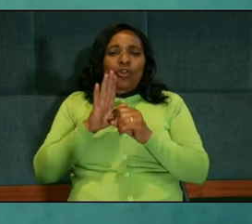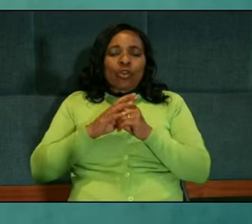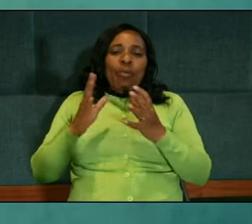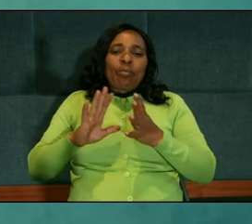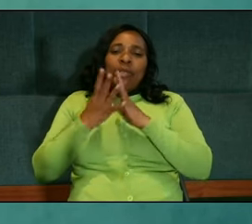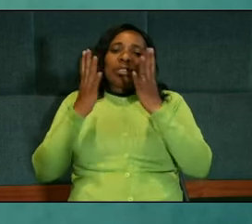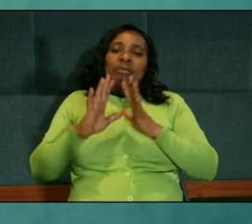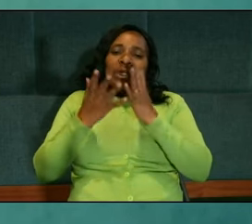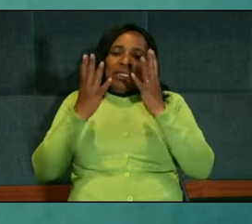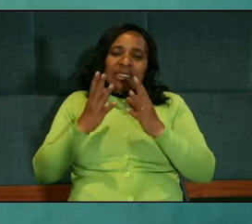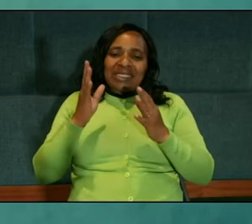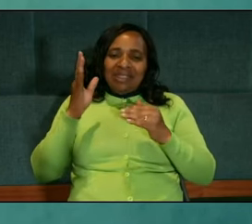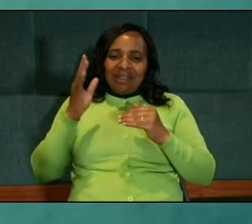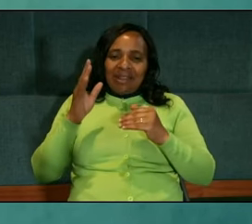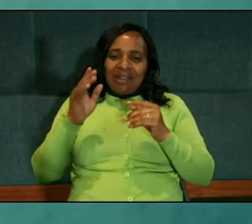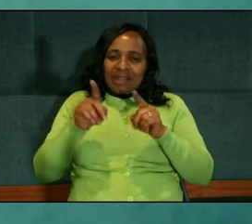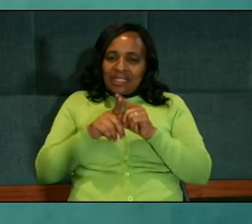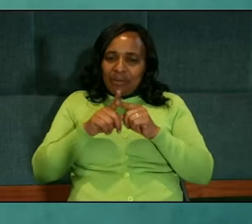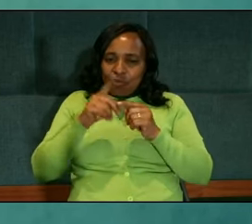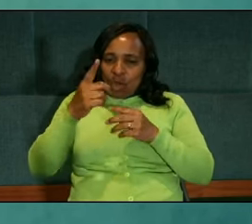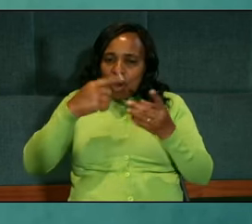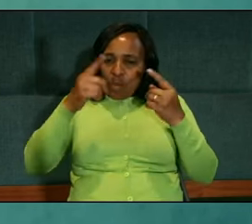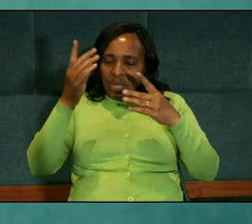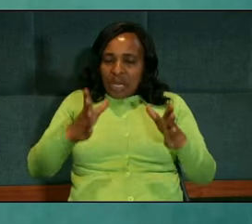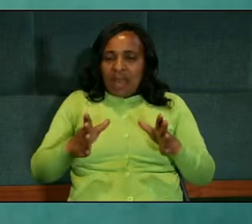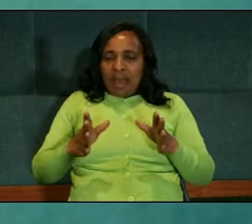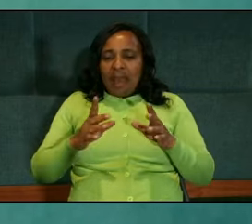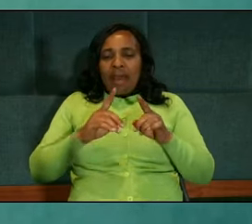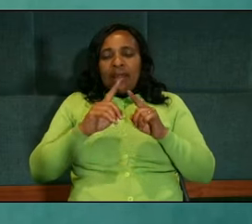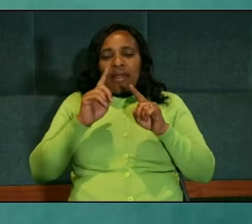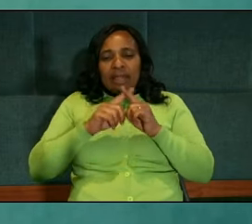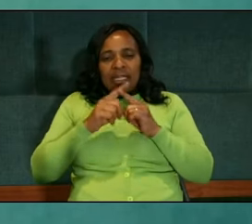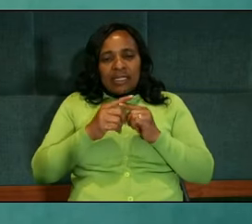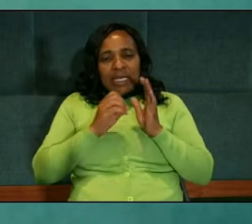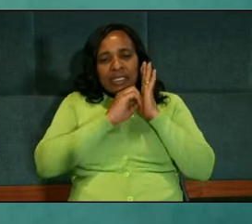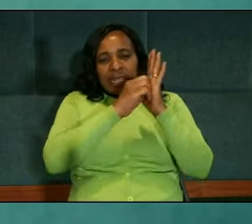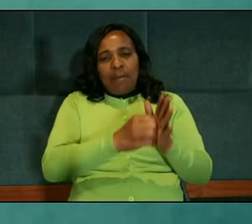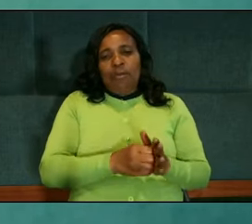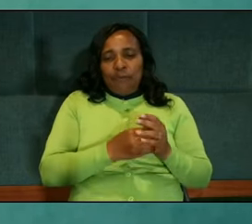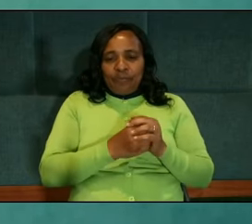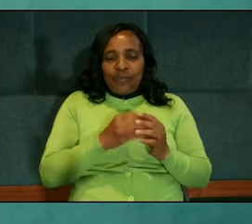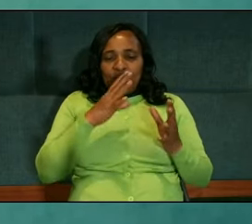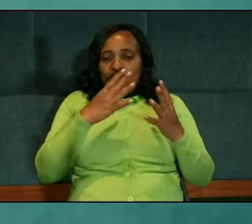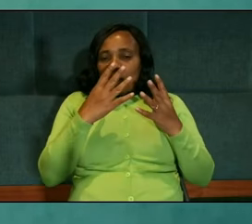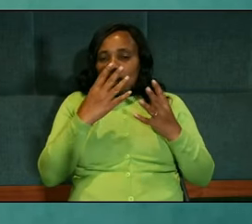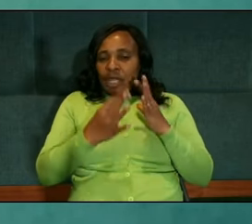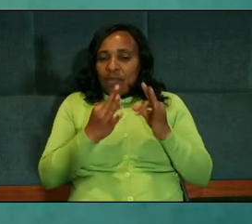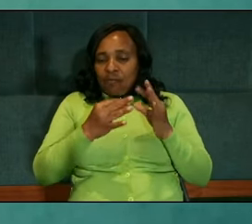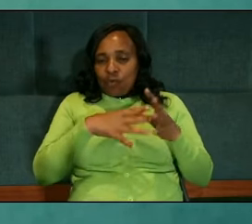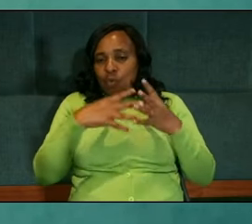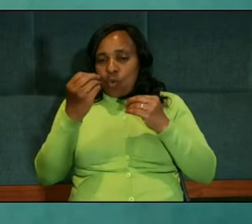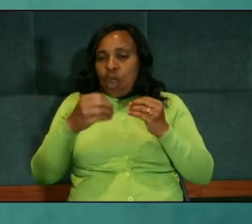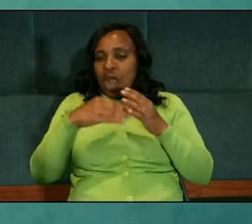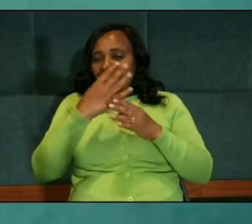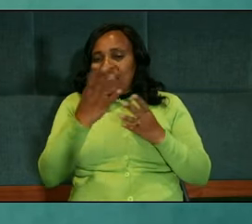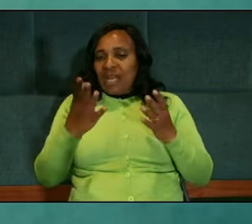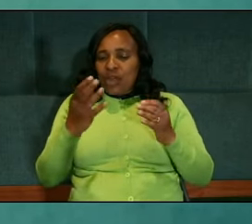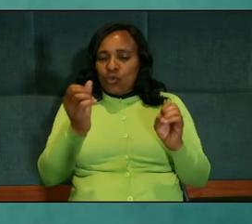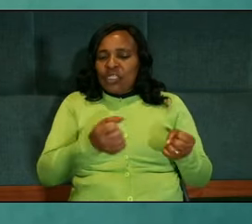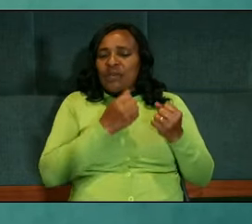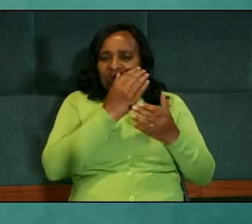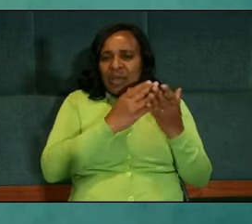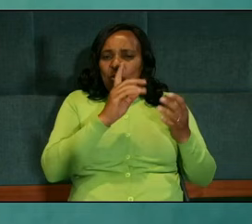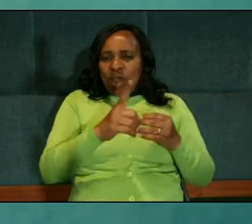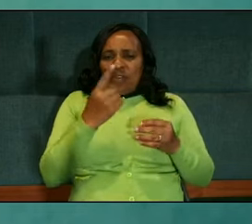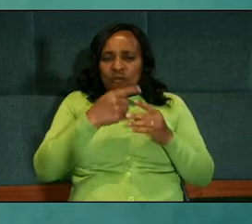when, let's use a practical example, if you go out there and save someone from robbers or something, that